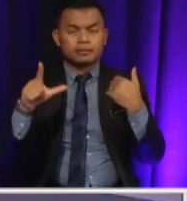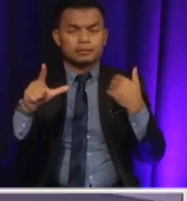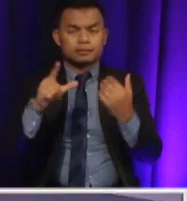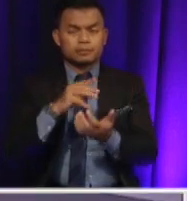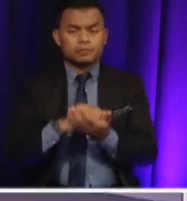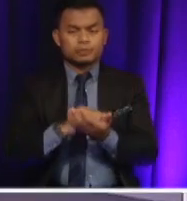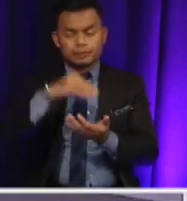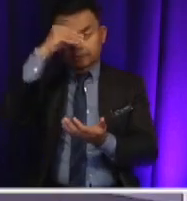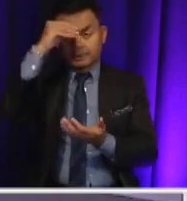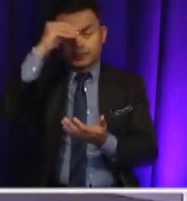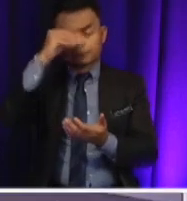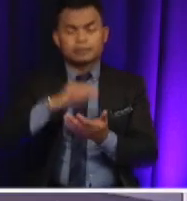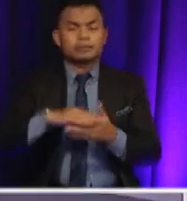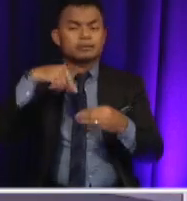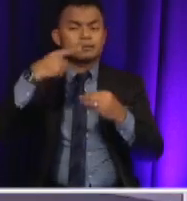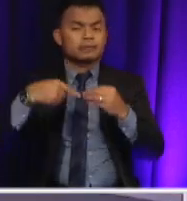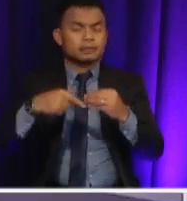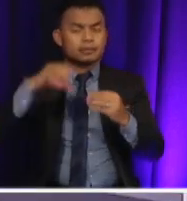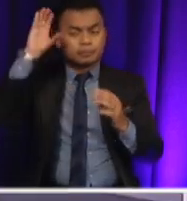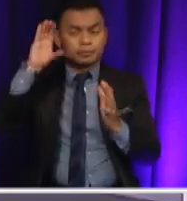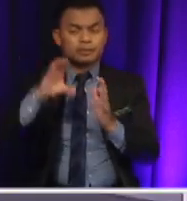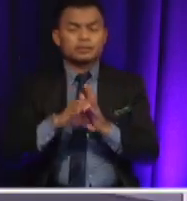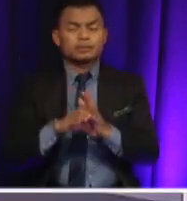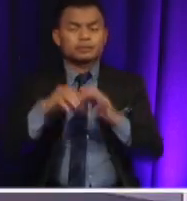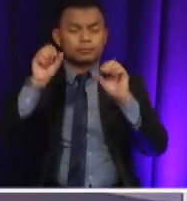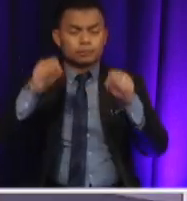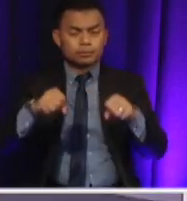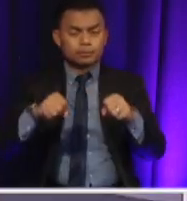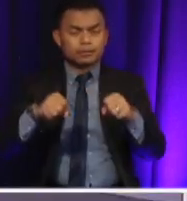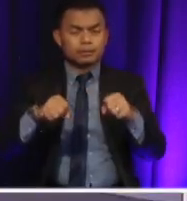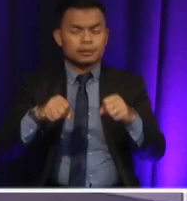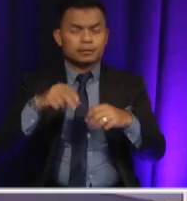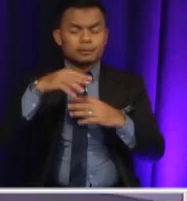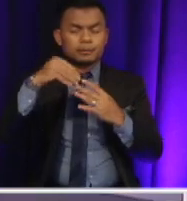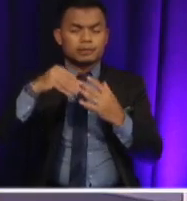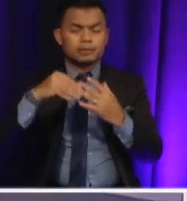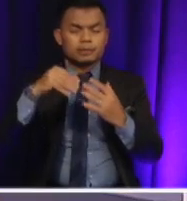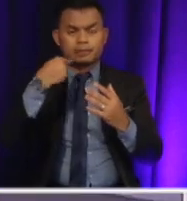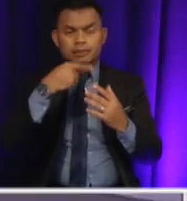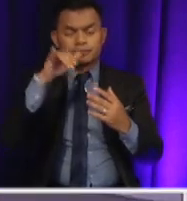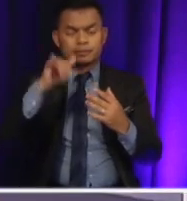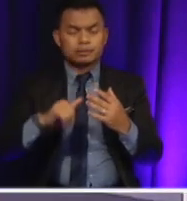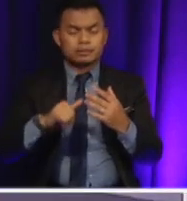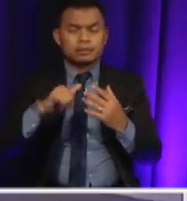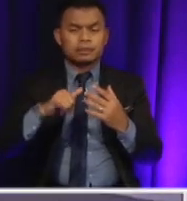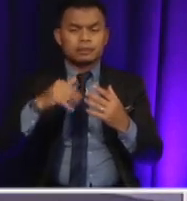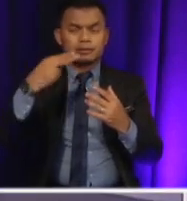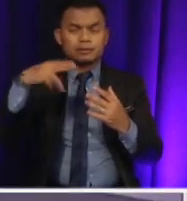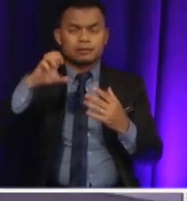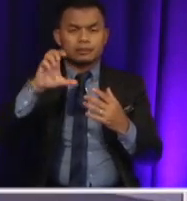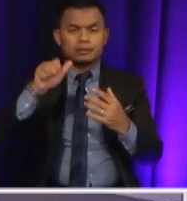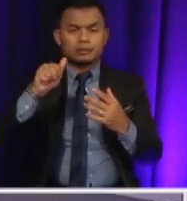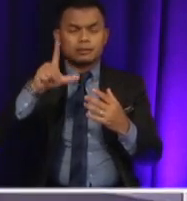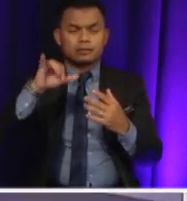and of literature. You Okay. can express your thoughts and your feelings as long as it's genuine. And when you write something from